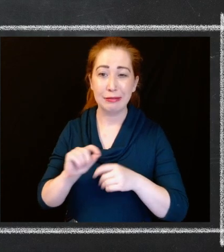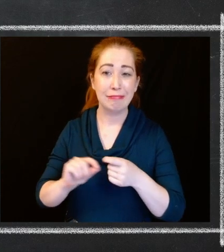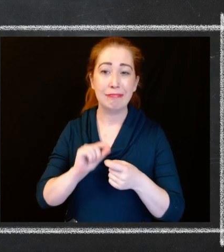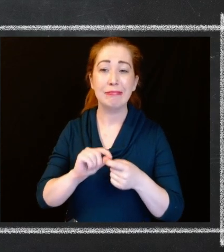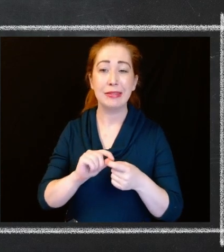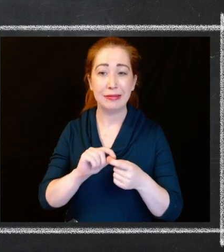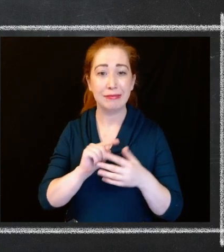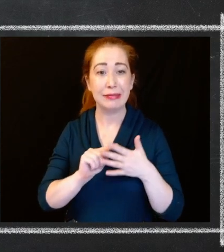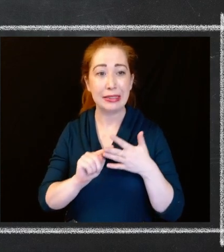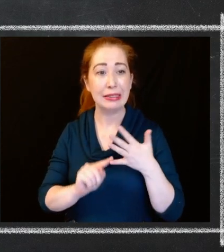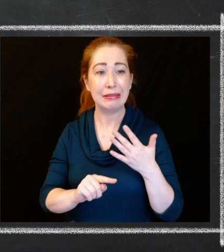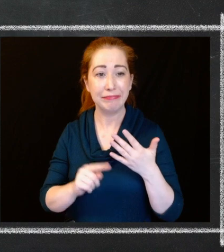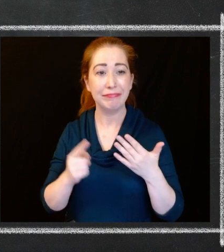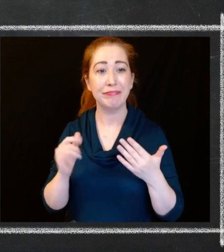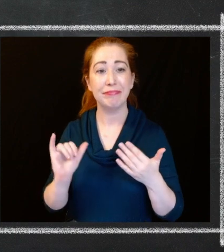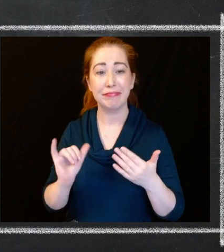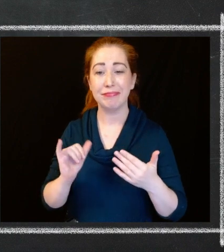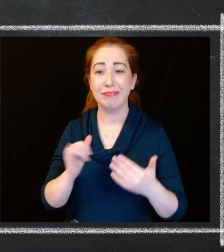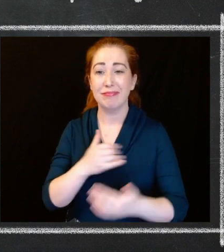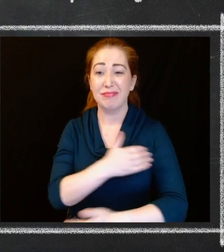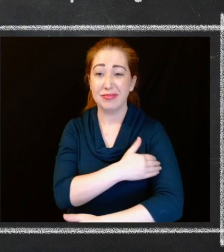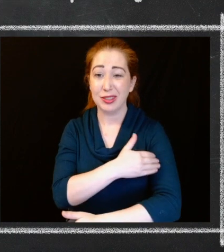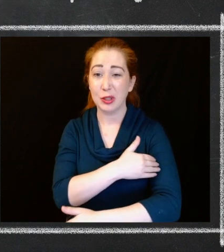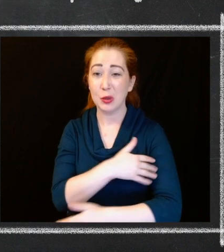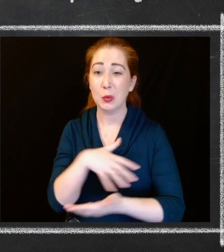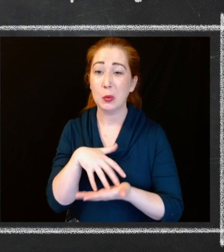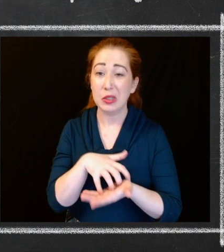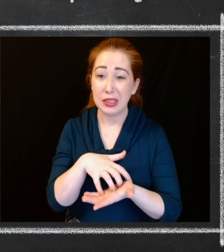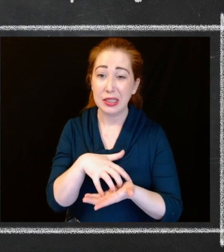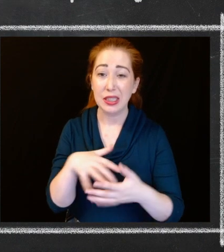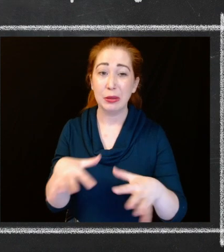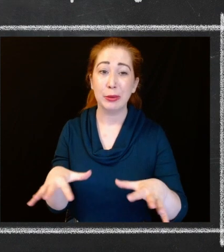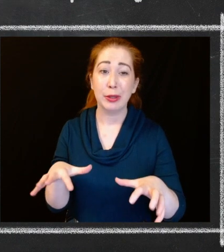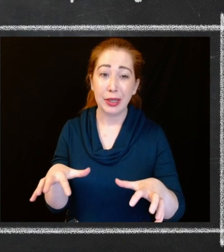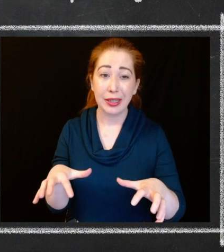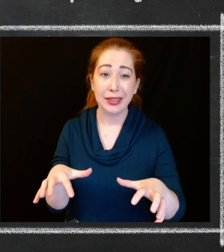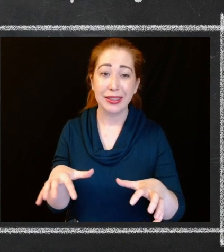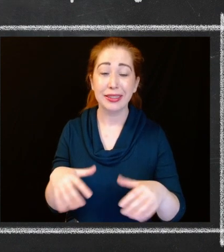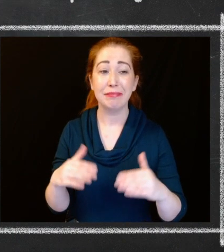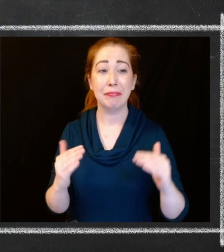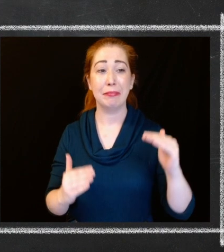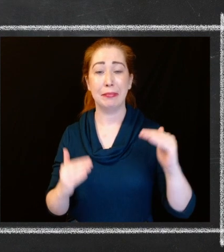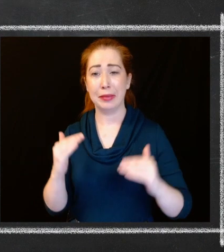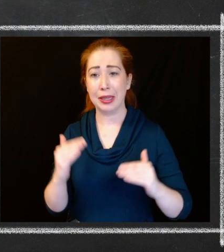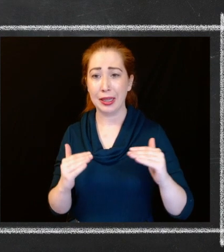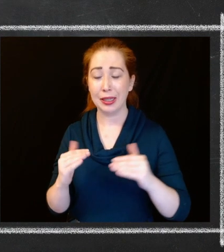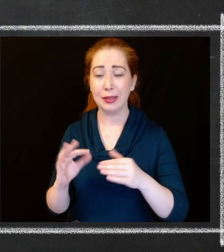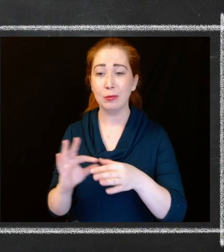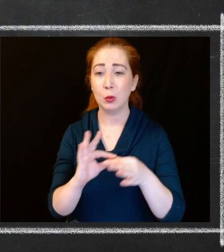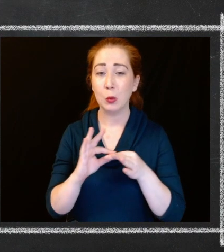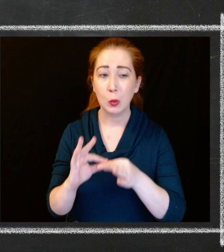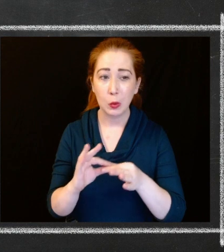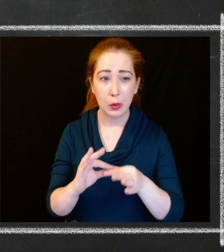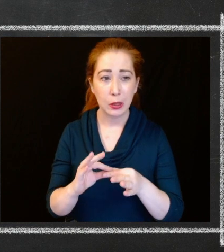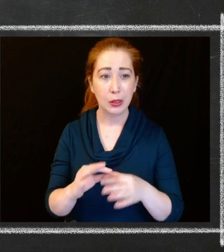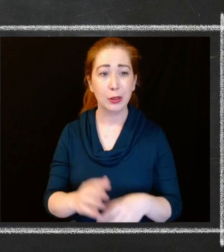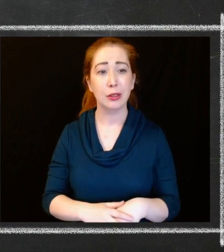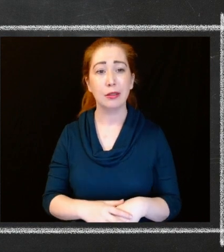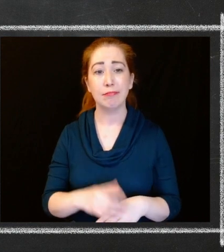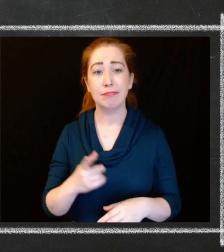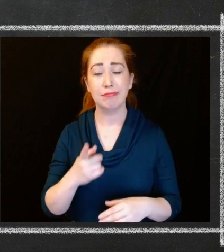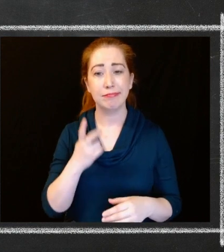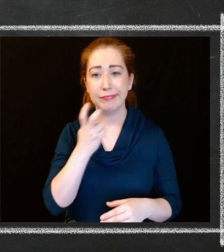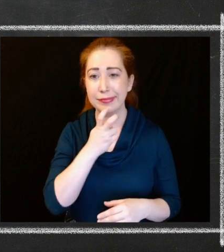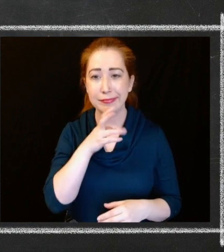common conditions after stroke include muscle weakness or paralysis, problems with balance or